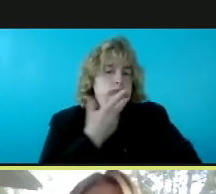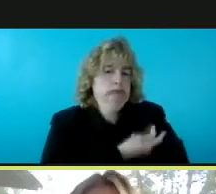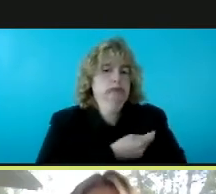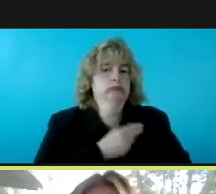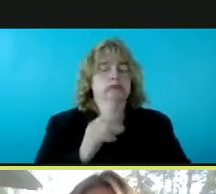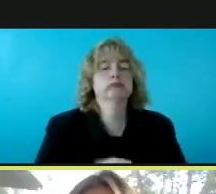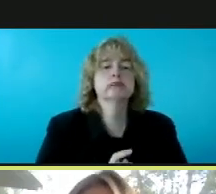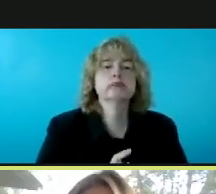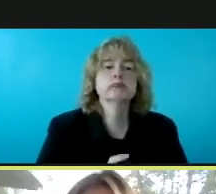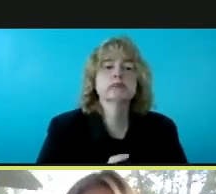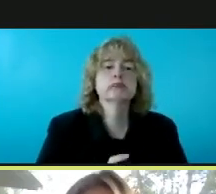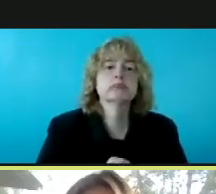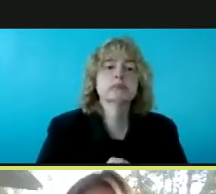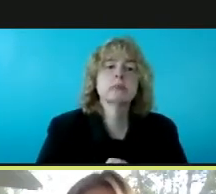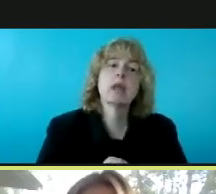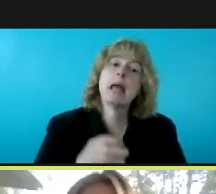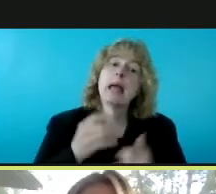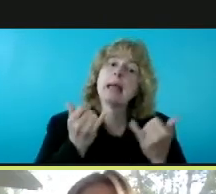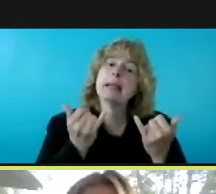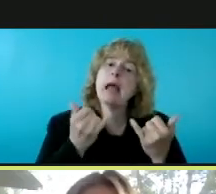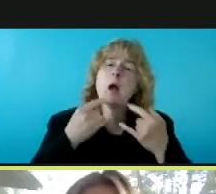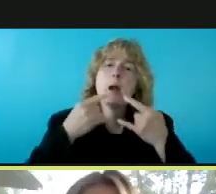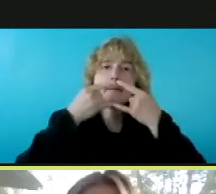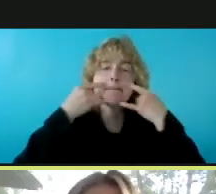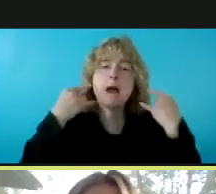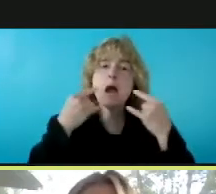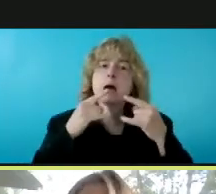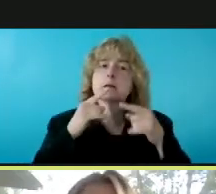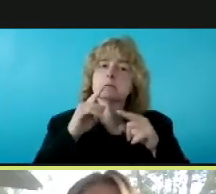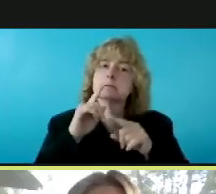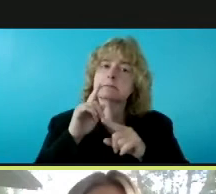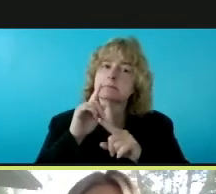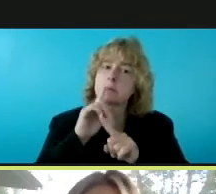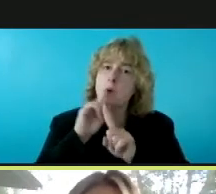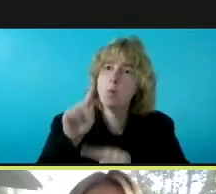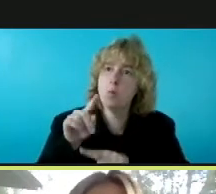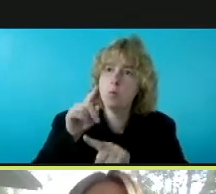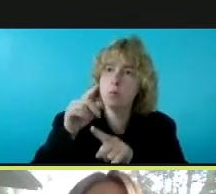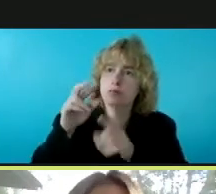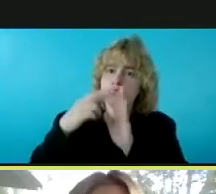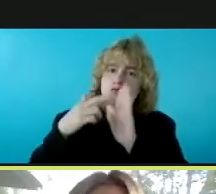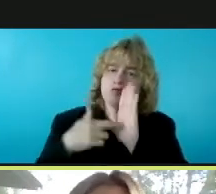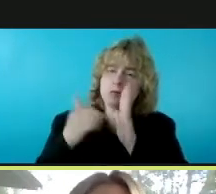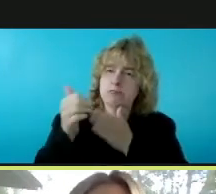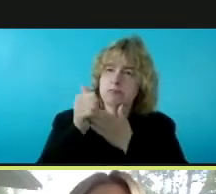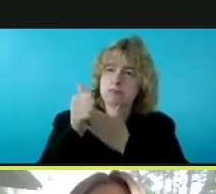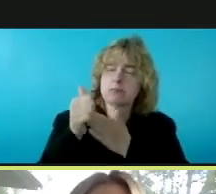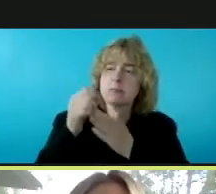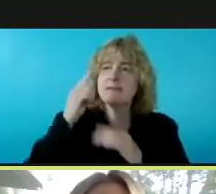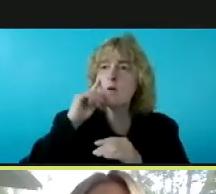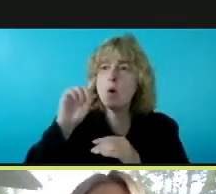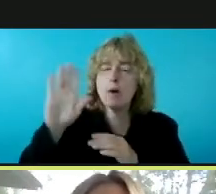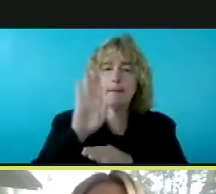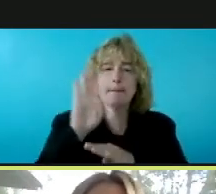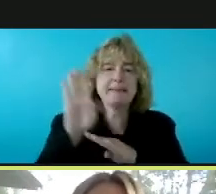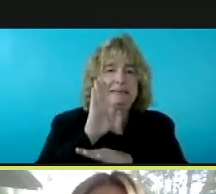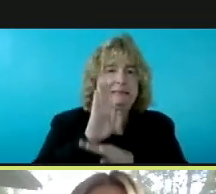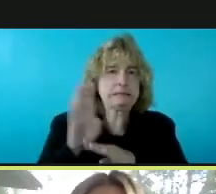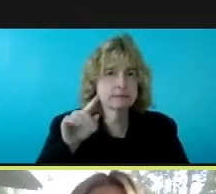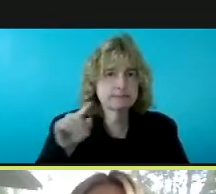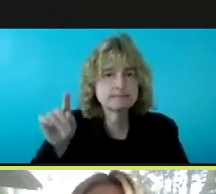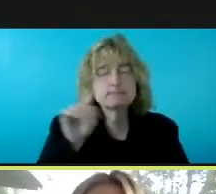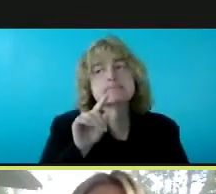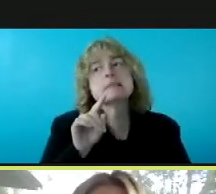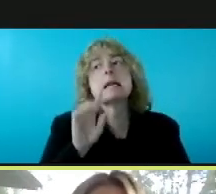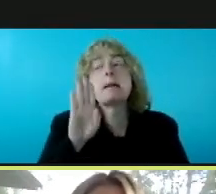about some of the mask order for businesses and what you may encounter when going out and about in the city of Detroit. So